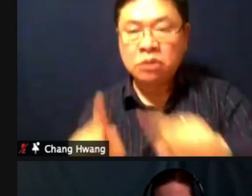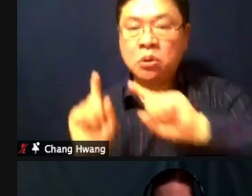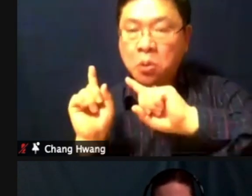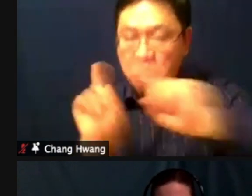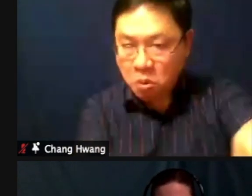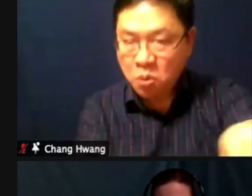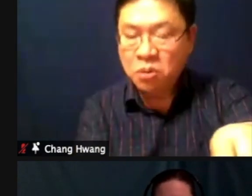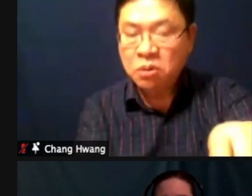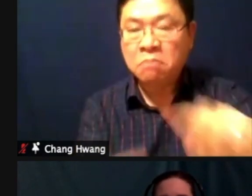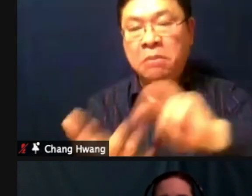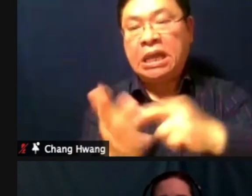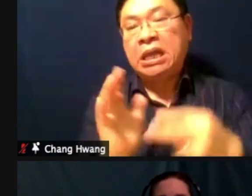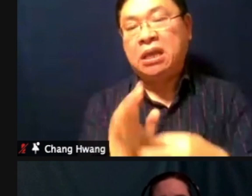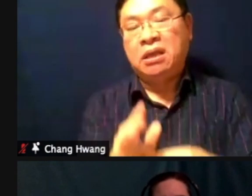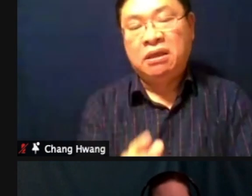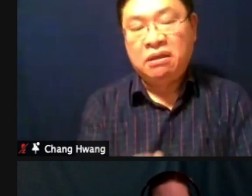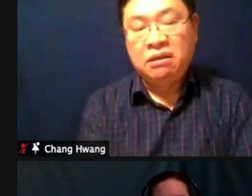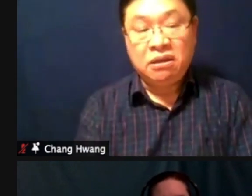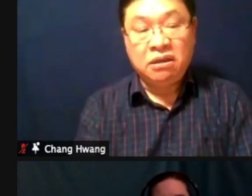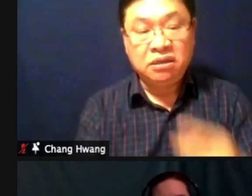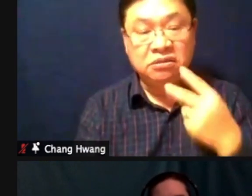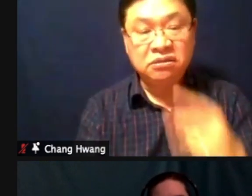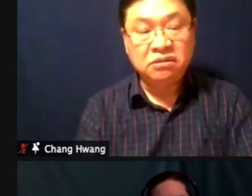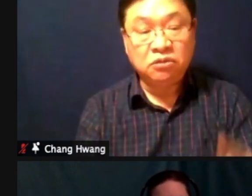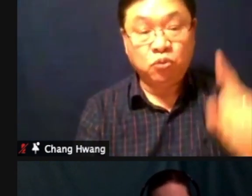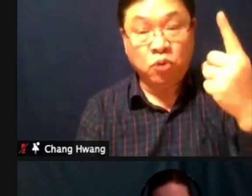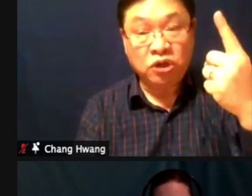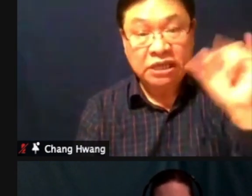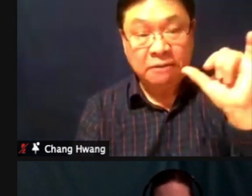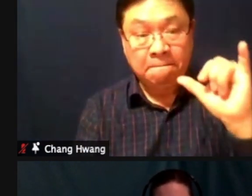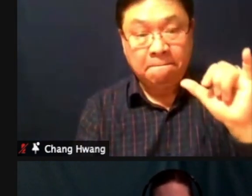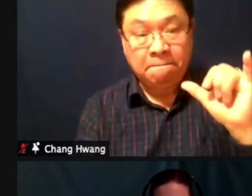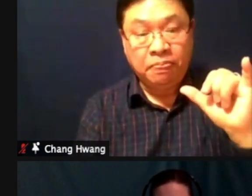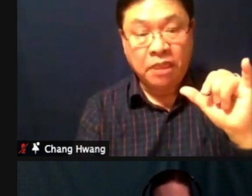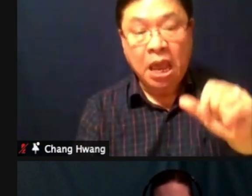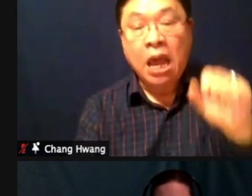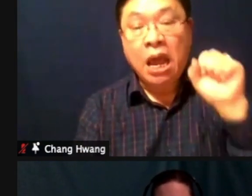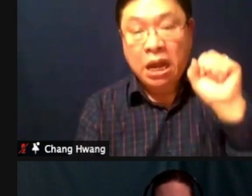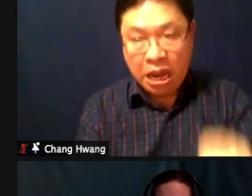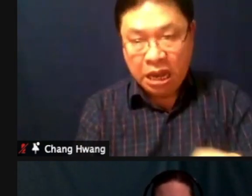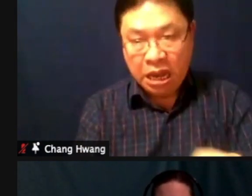meaning to go. However, it actually means I can go.